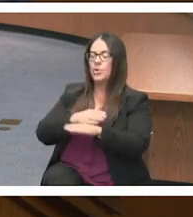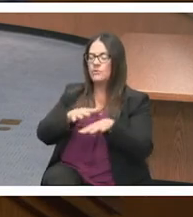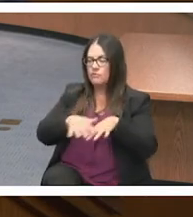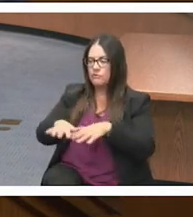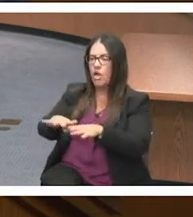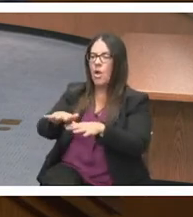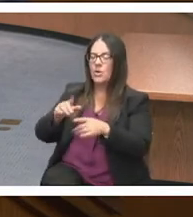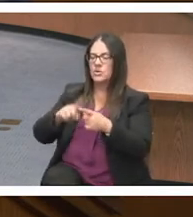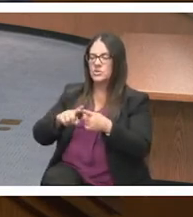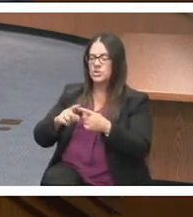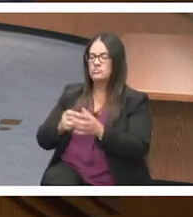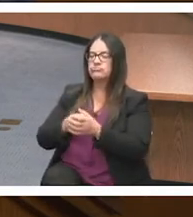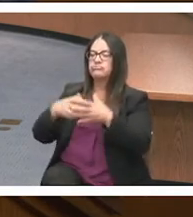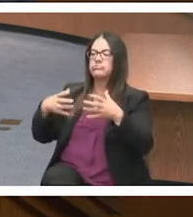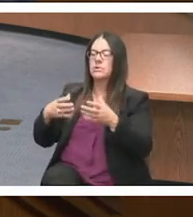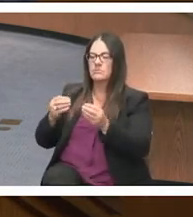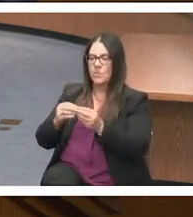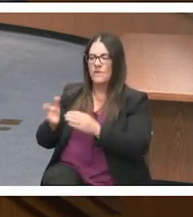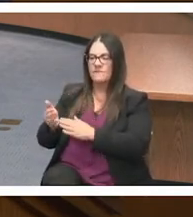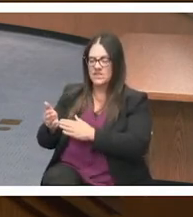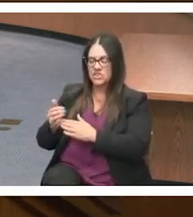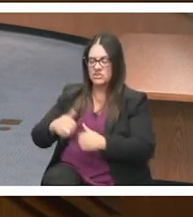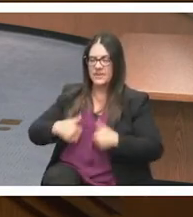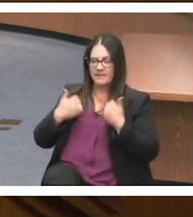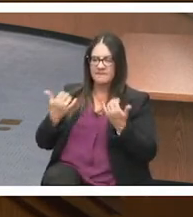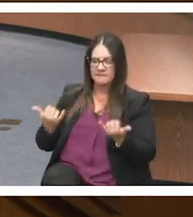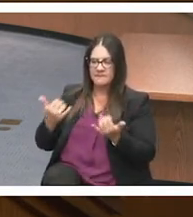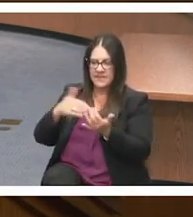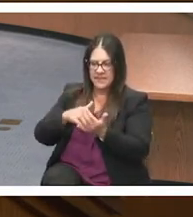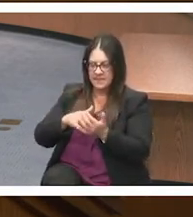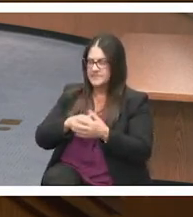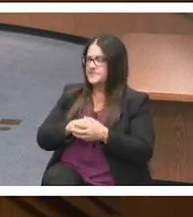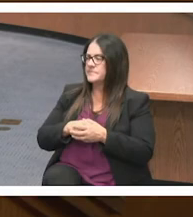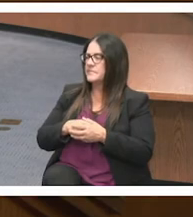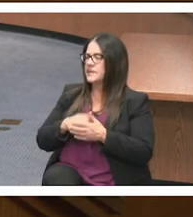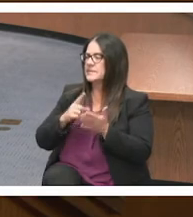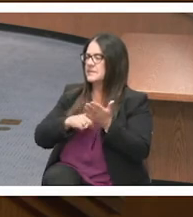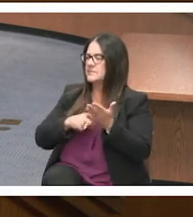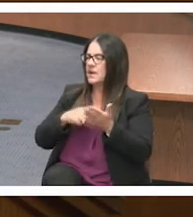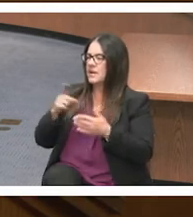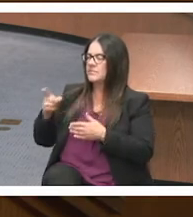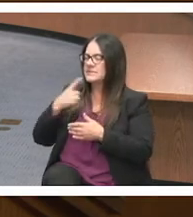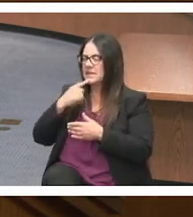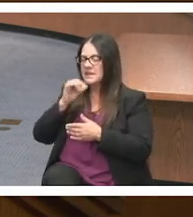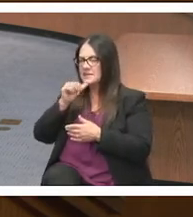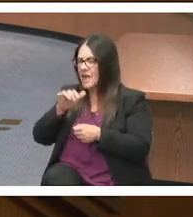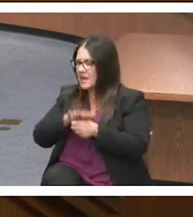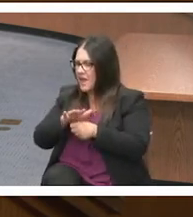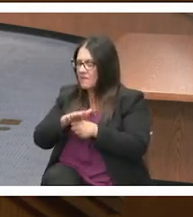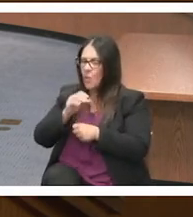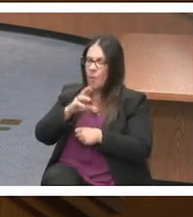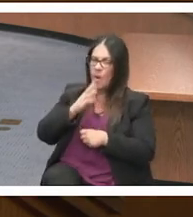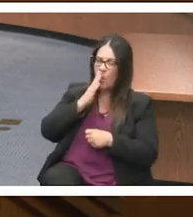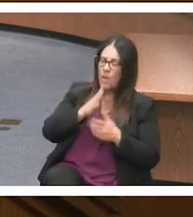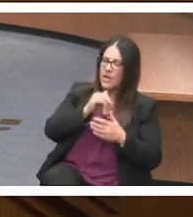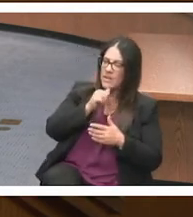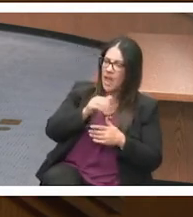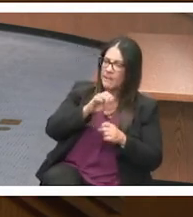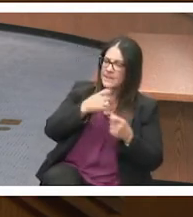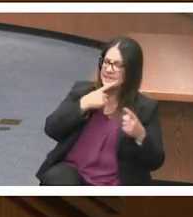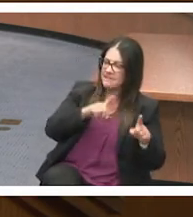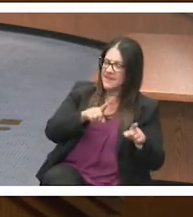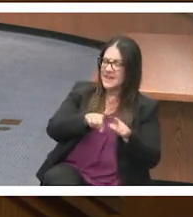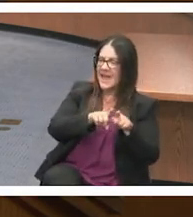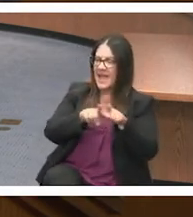some of our colleagues in the environmental community that feel like that's either not enough or isn't going to be as effective